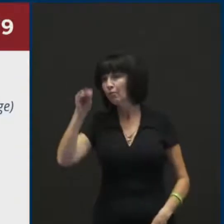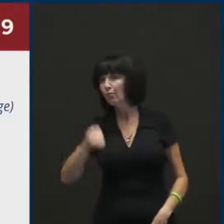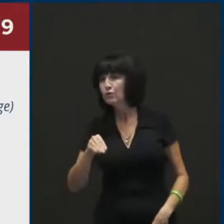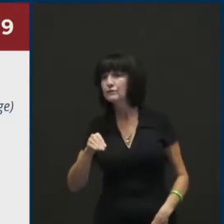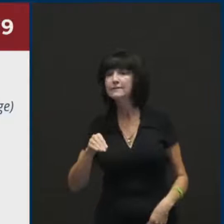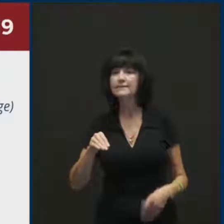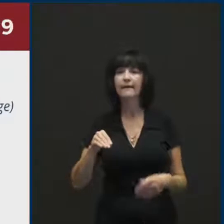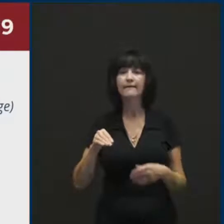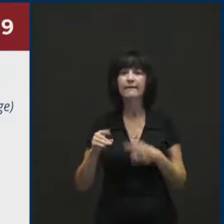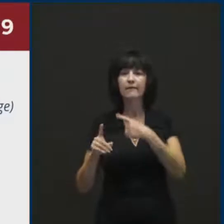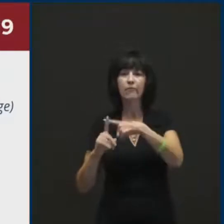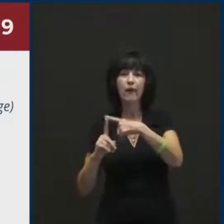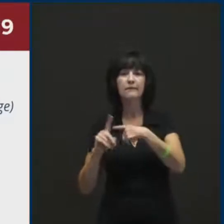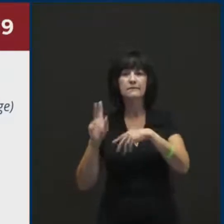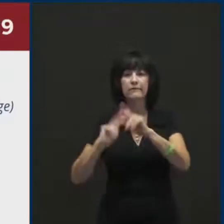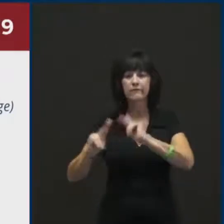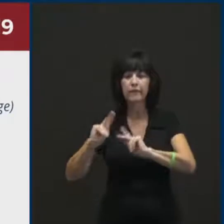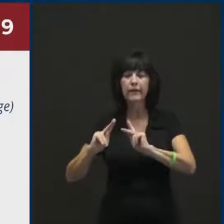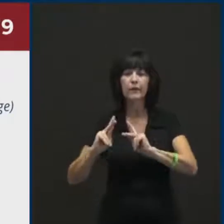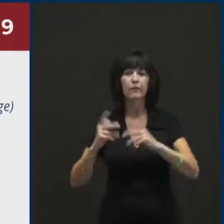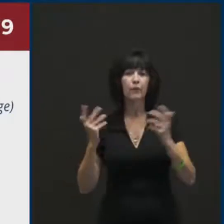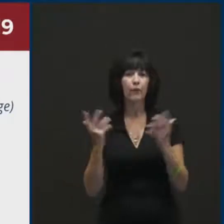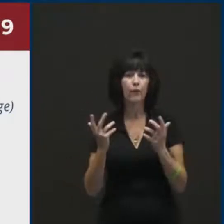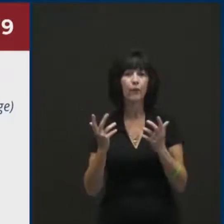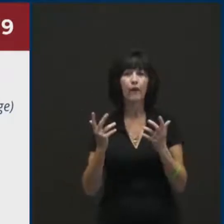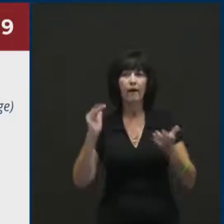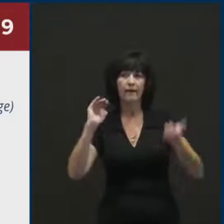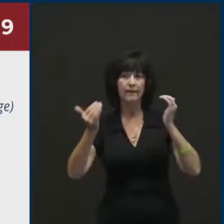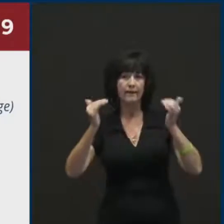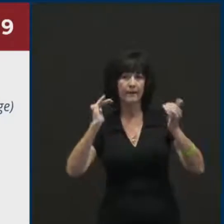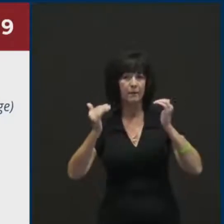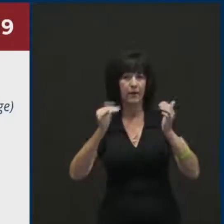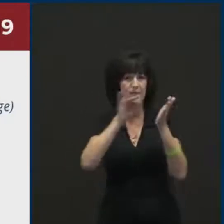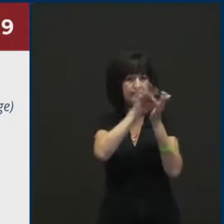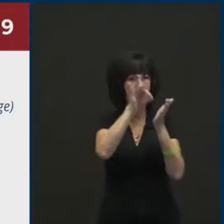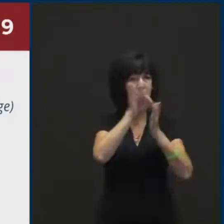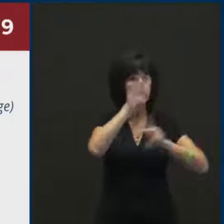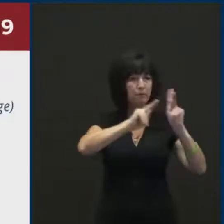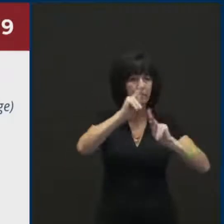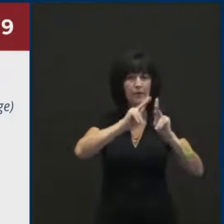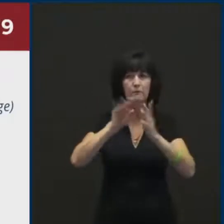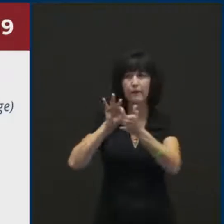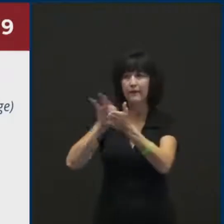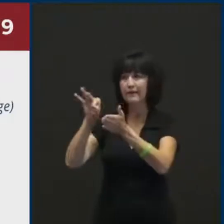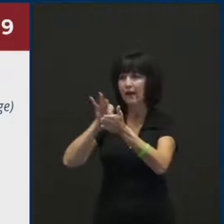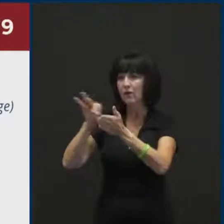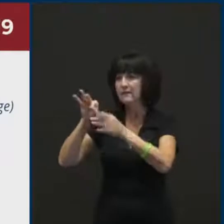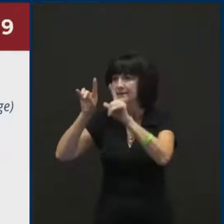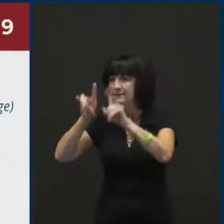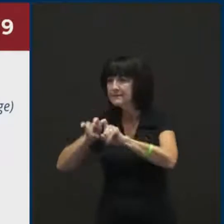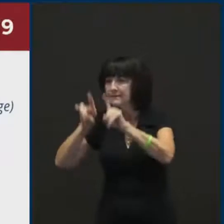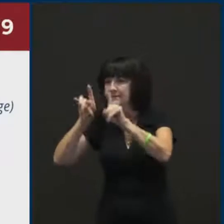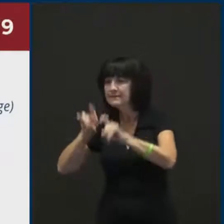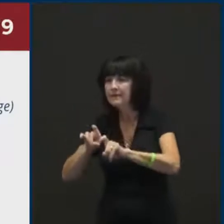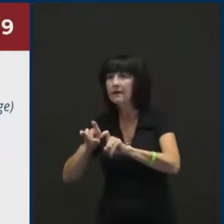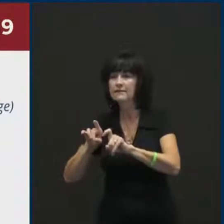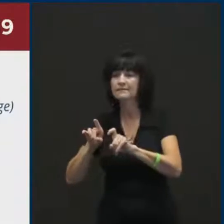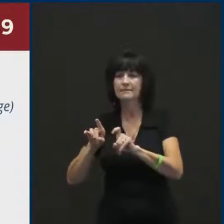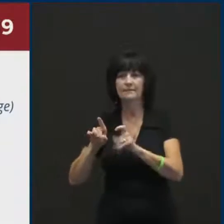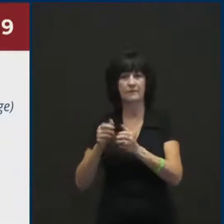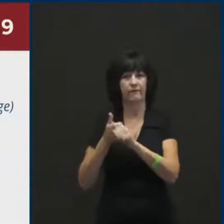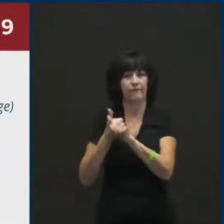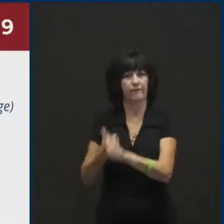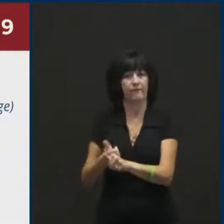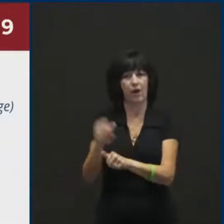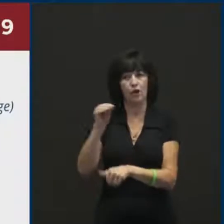for calculating more accurately the percentage of tests that are positive. You can see